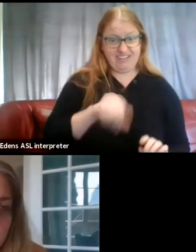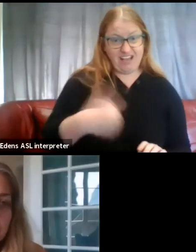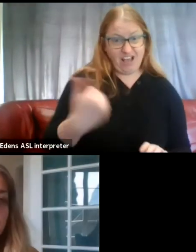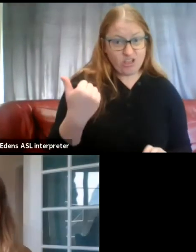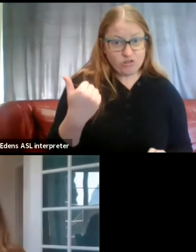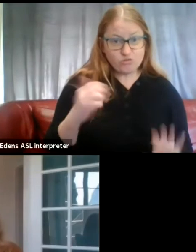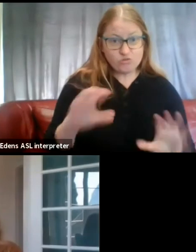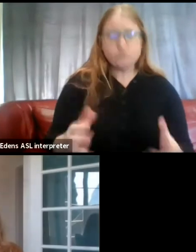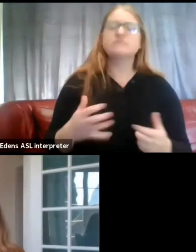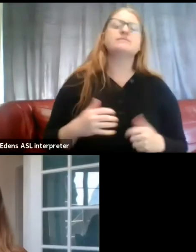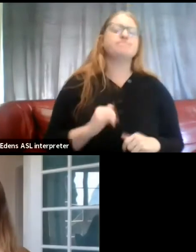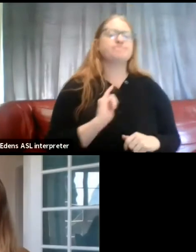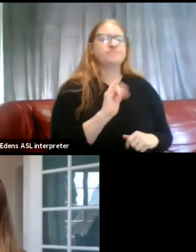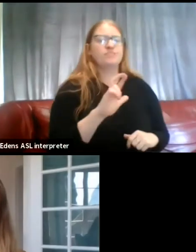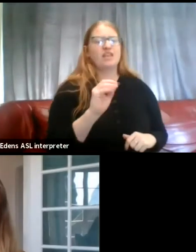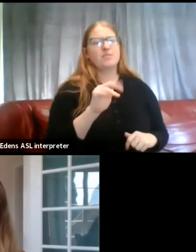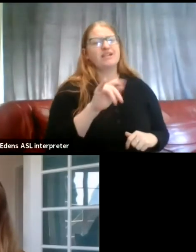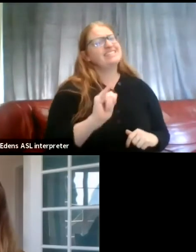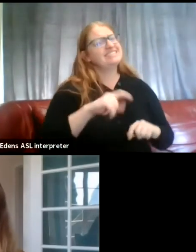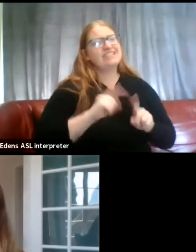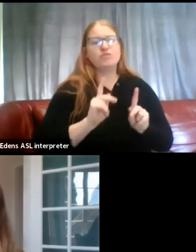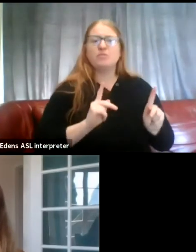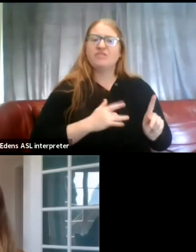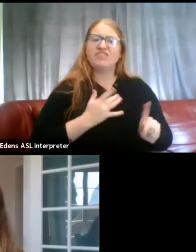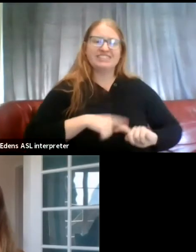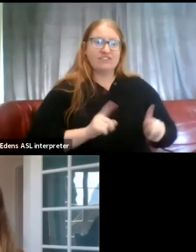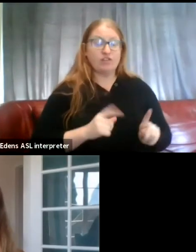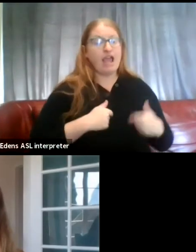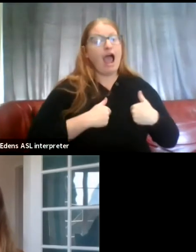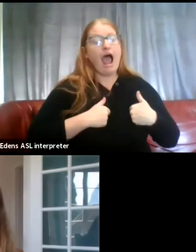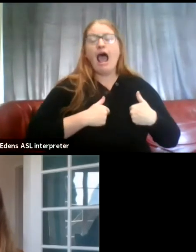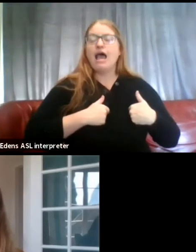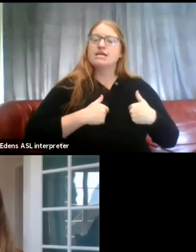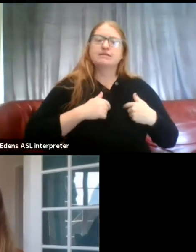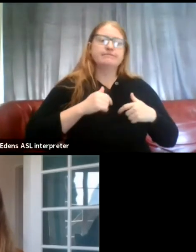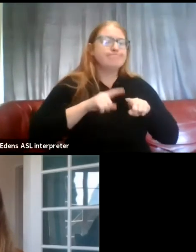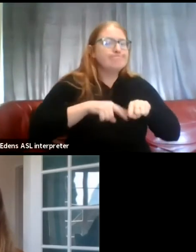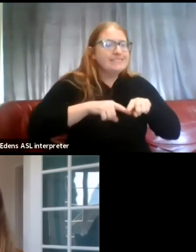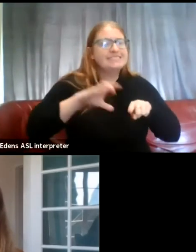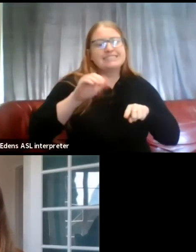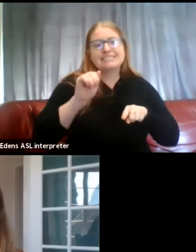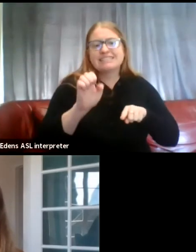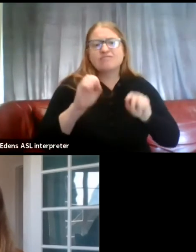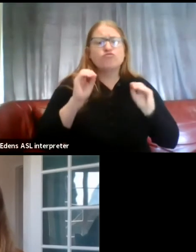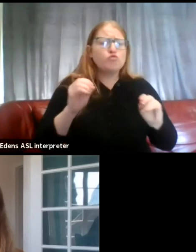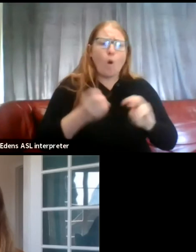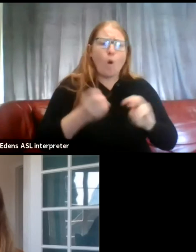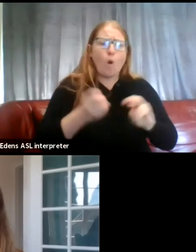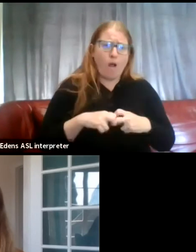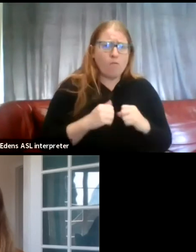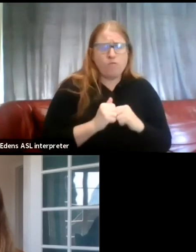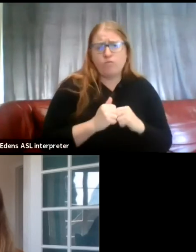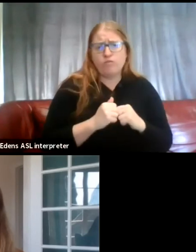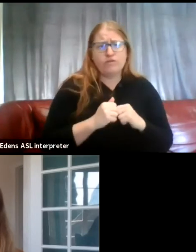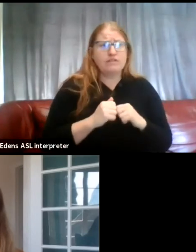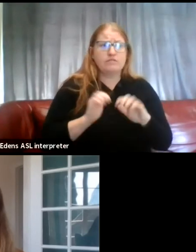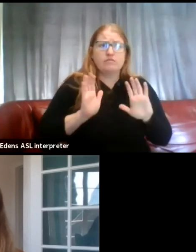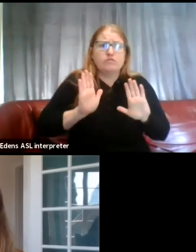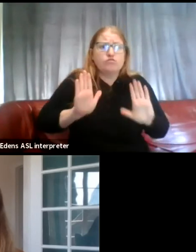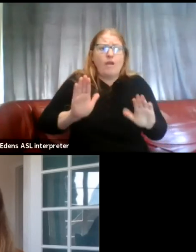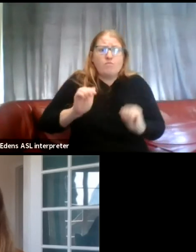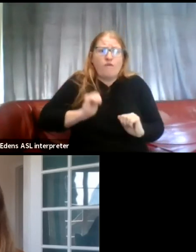differently about this. I am a case-by-case basis person. I actually really have no problem with great performances